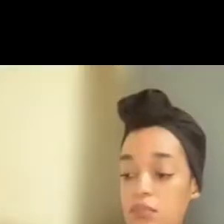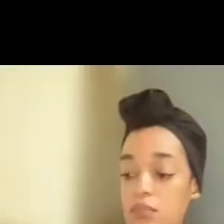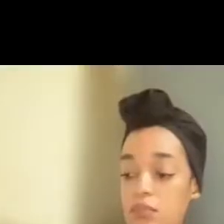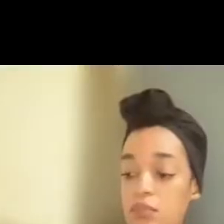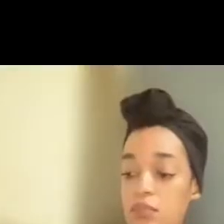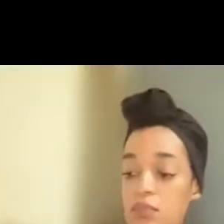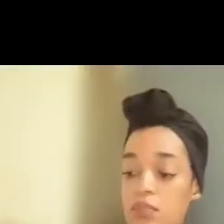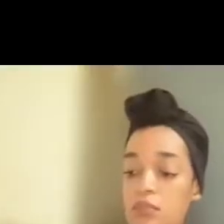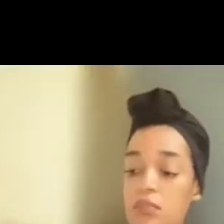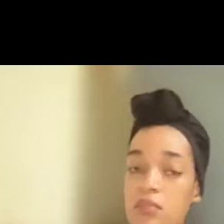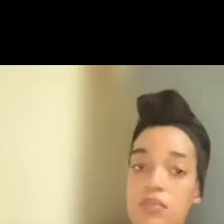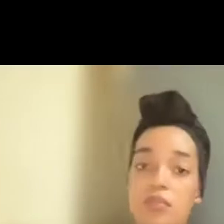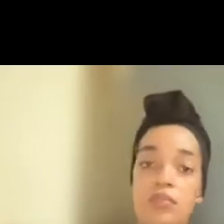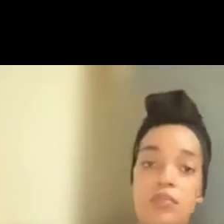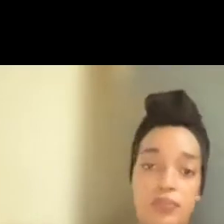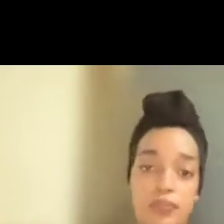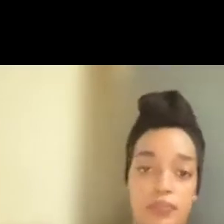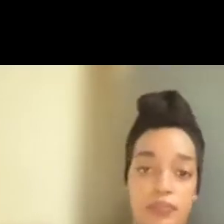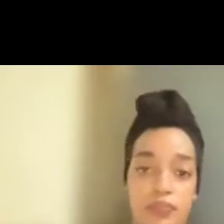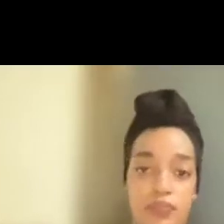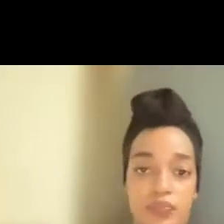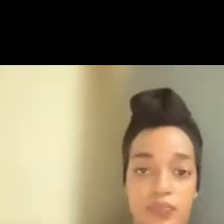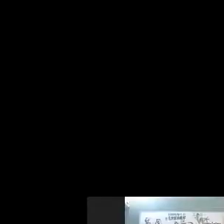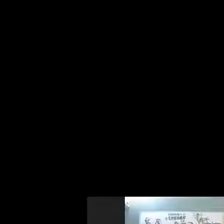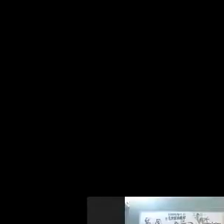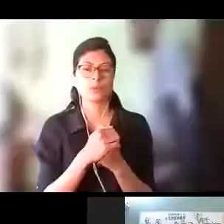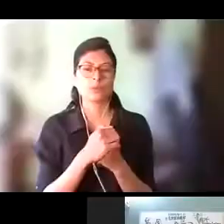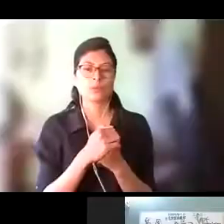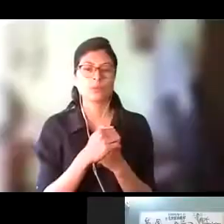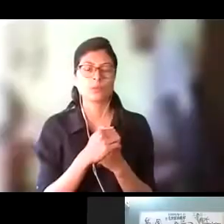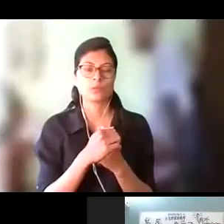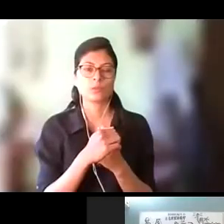storms and hurricane events once again